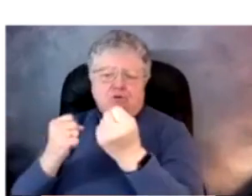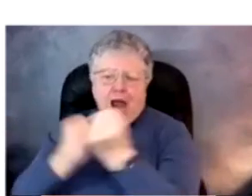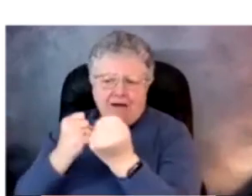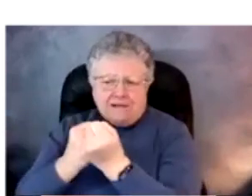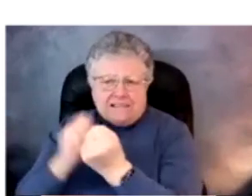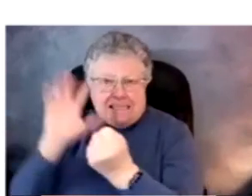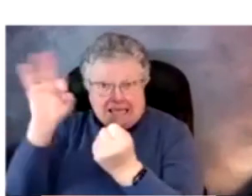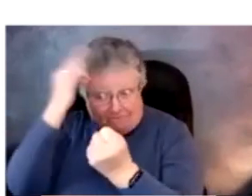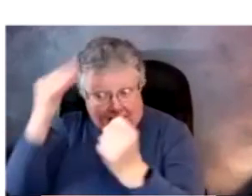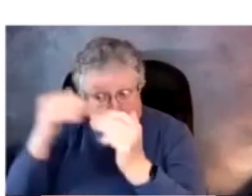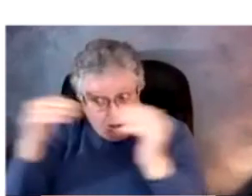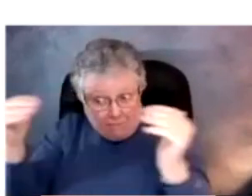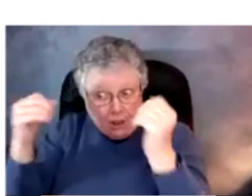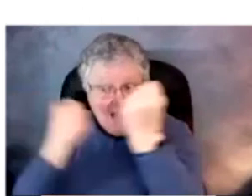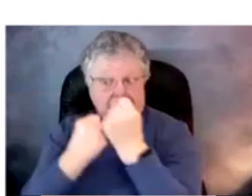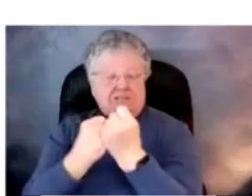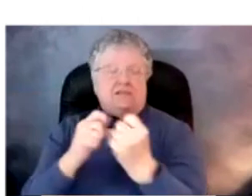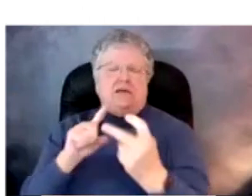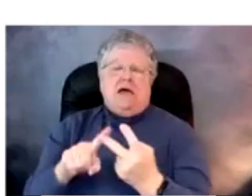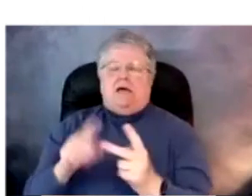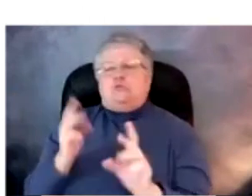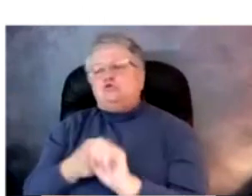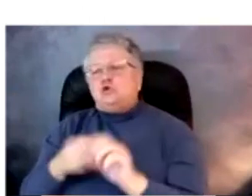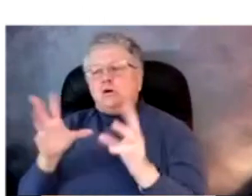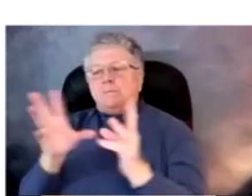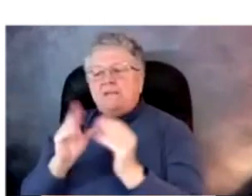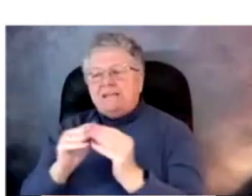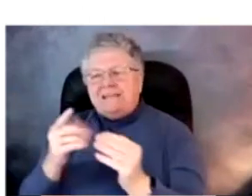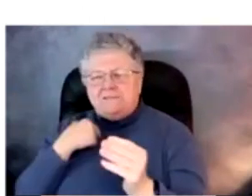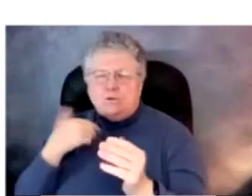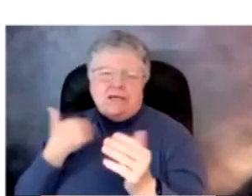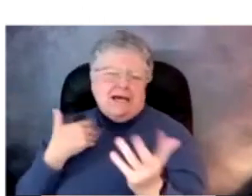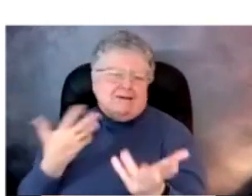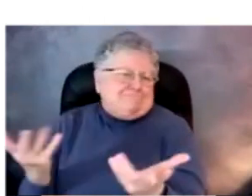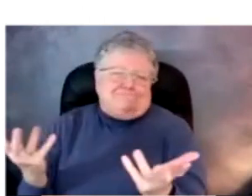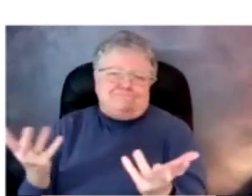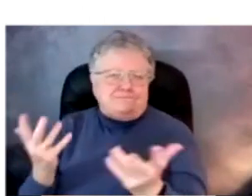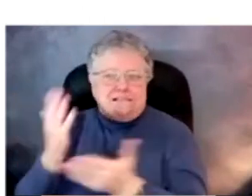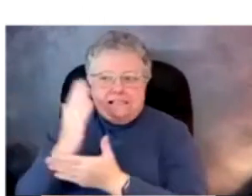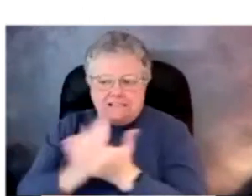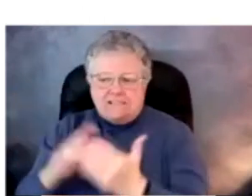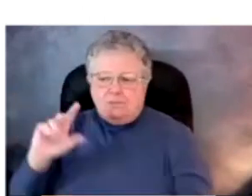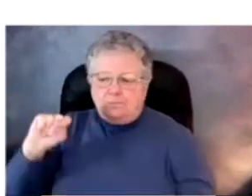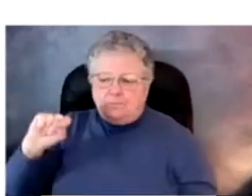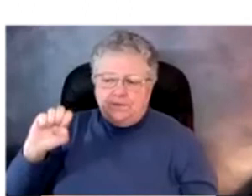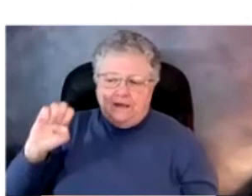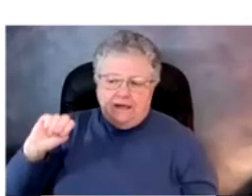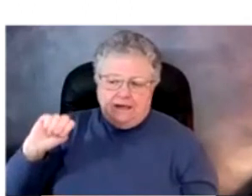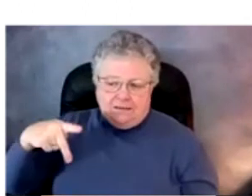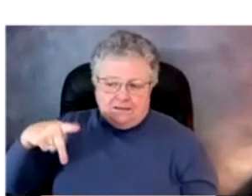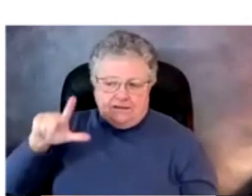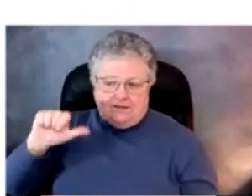level, for meetings to join. And we have some templates too, or we have some statements